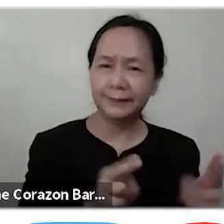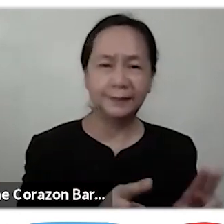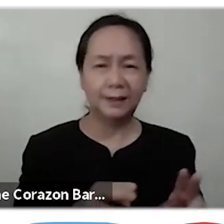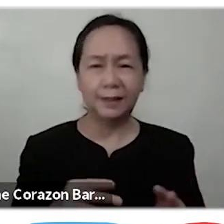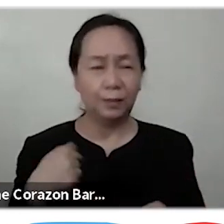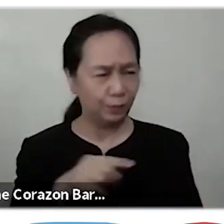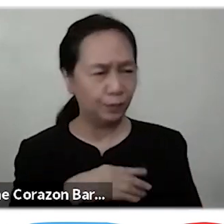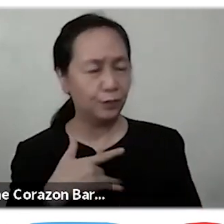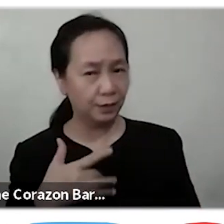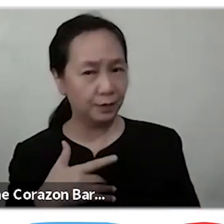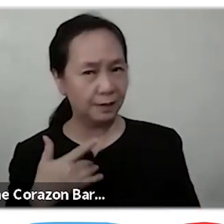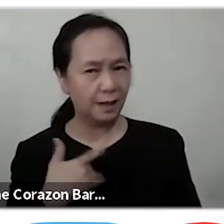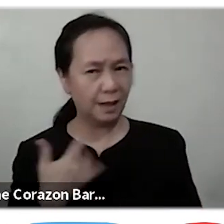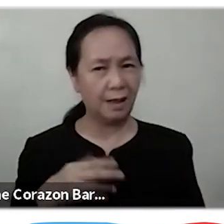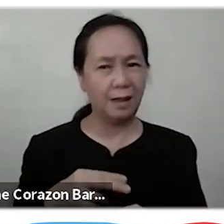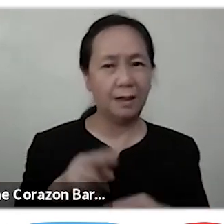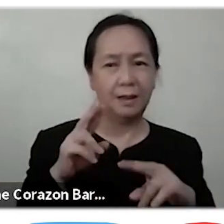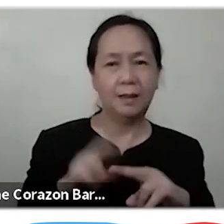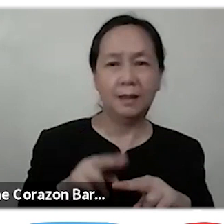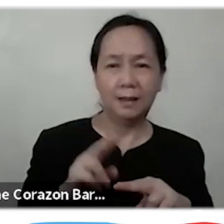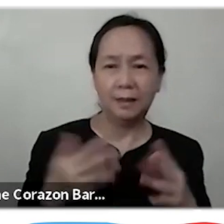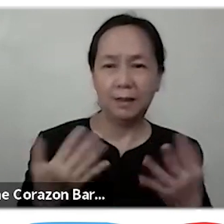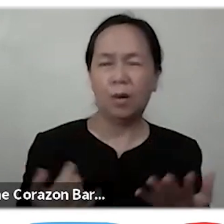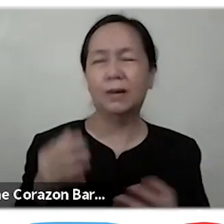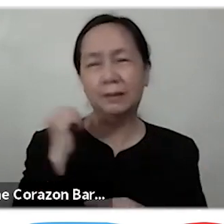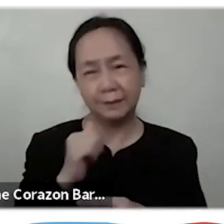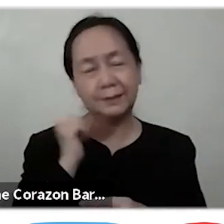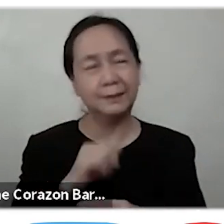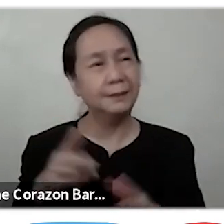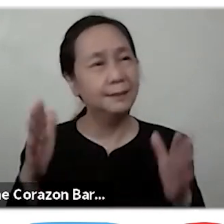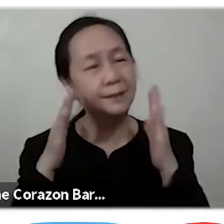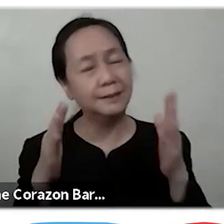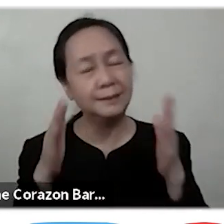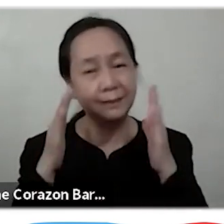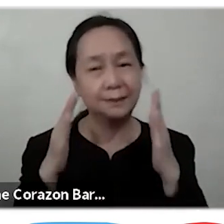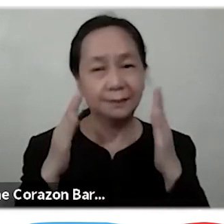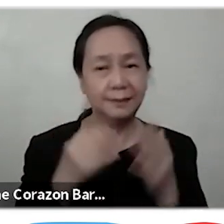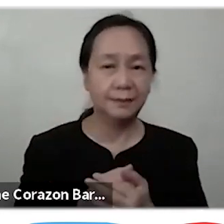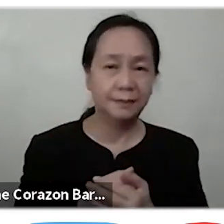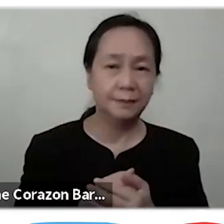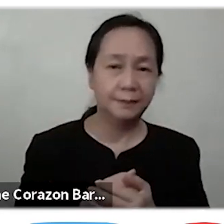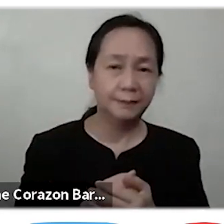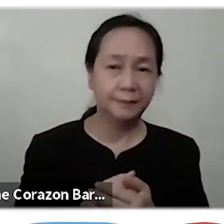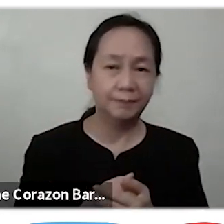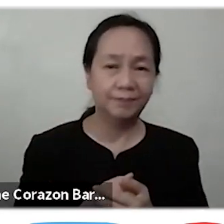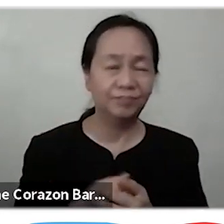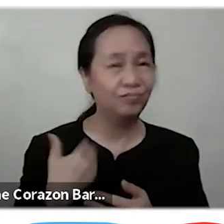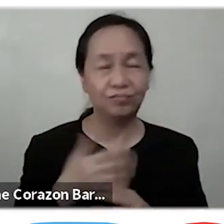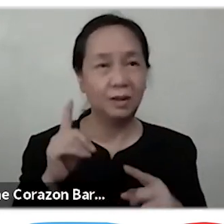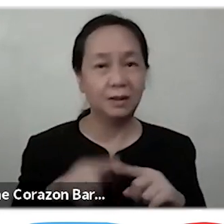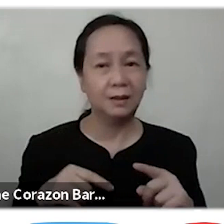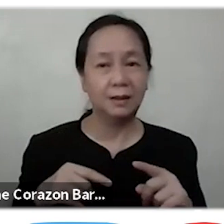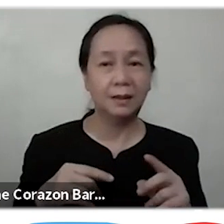so monotonous sitting in front phone all the time and listening to people who we can't really meet. We